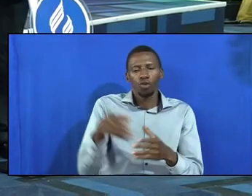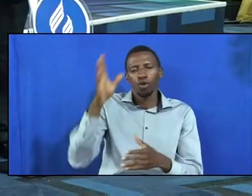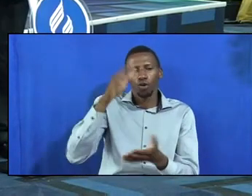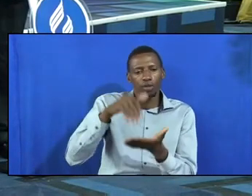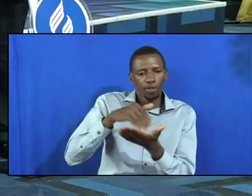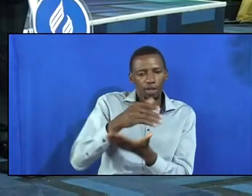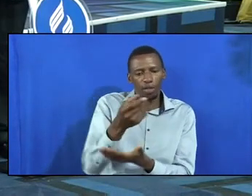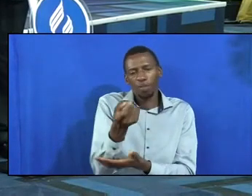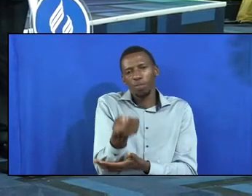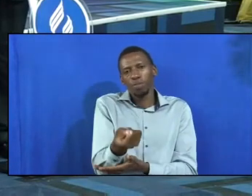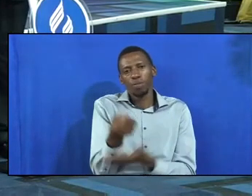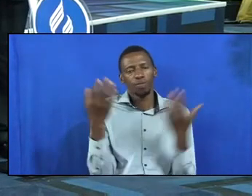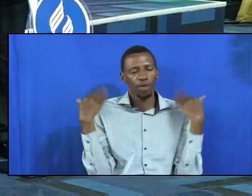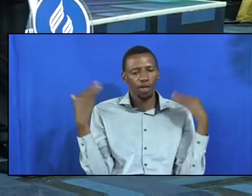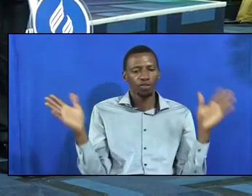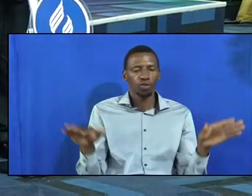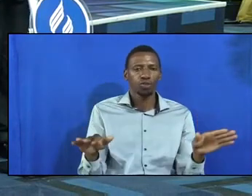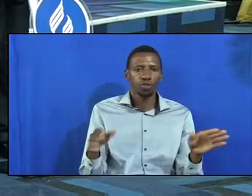begin working.